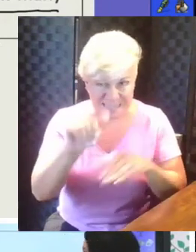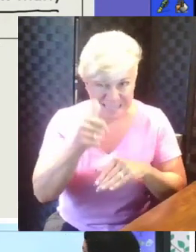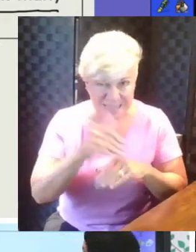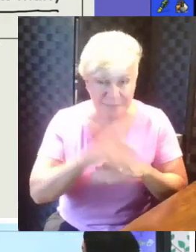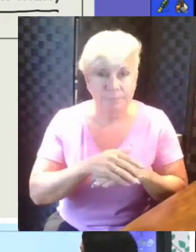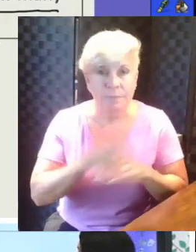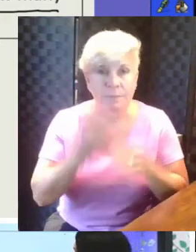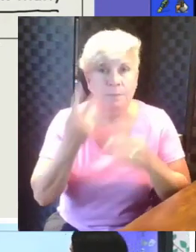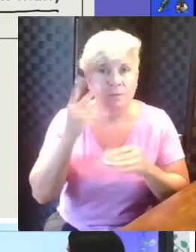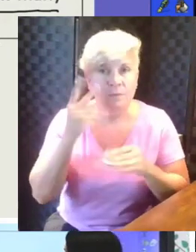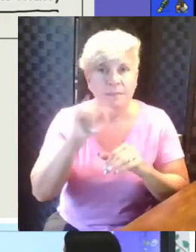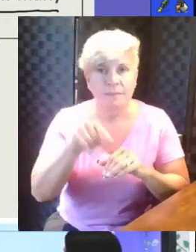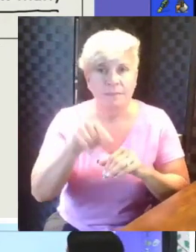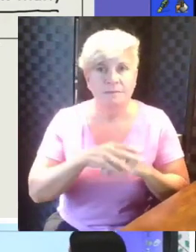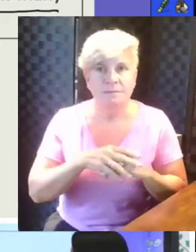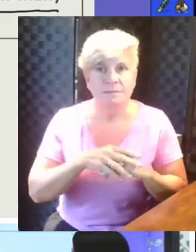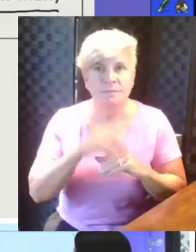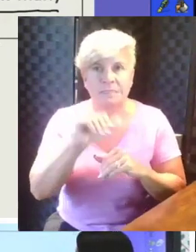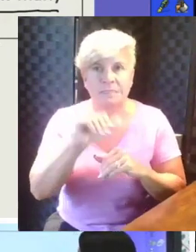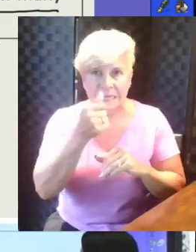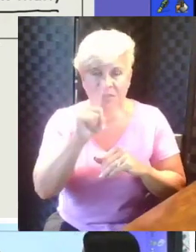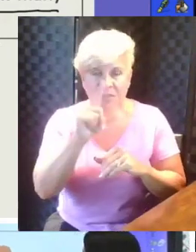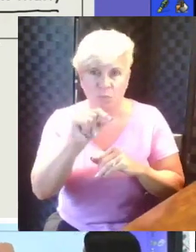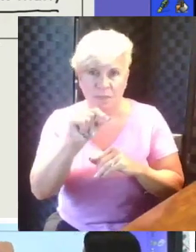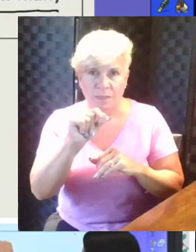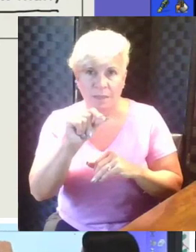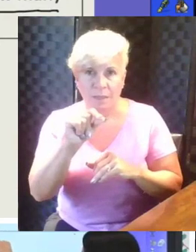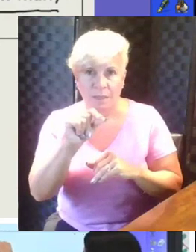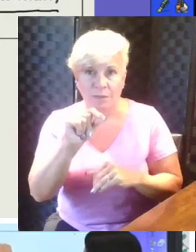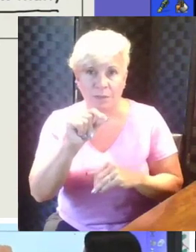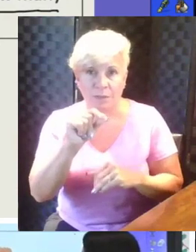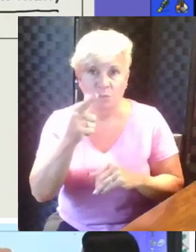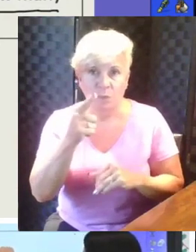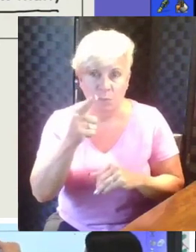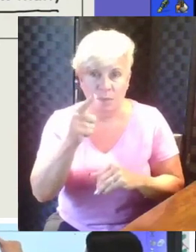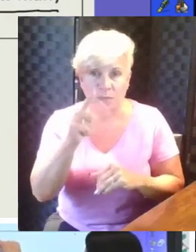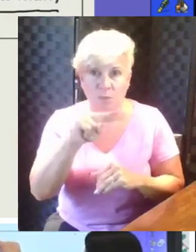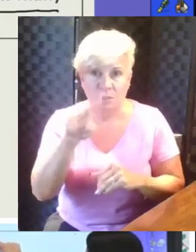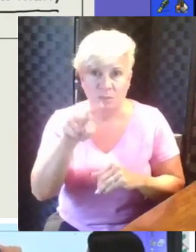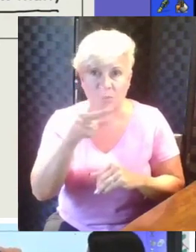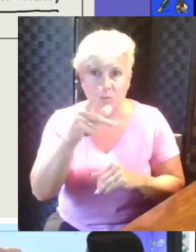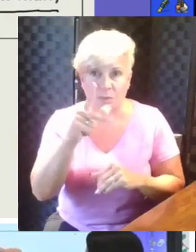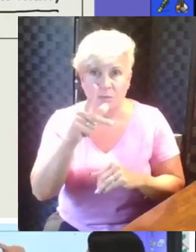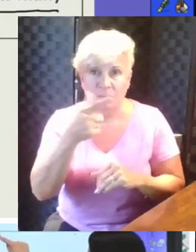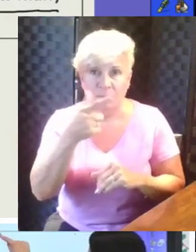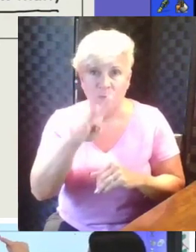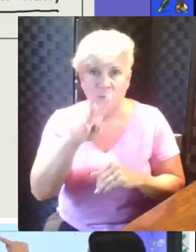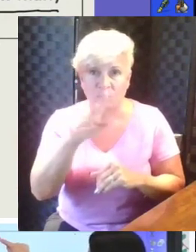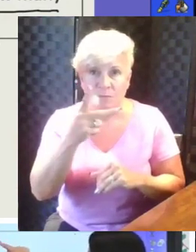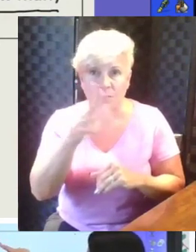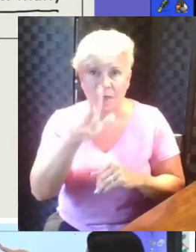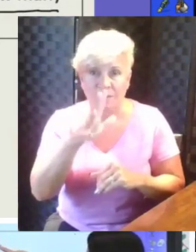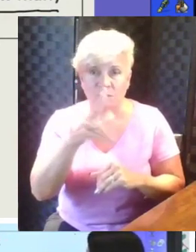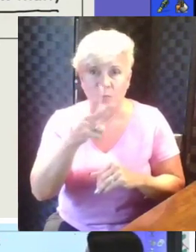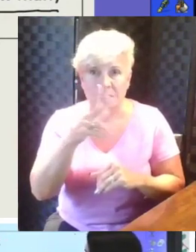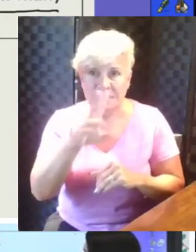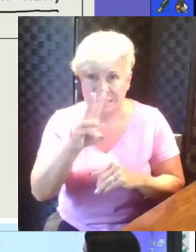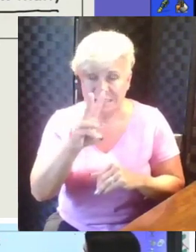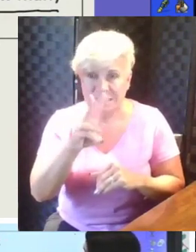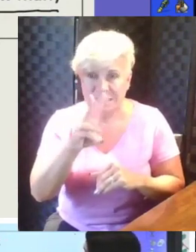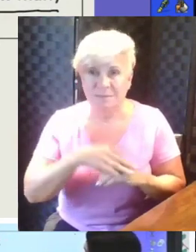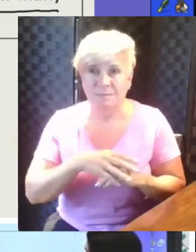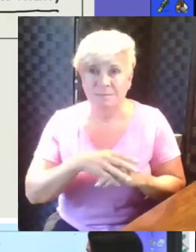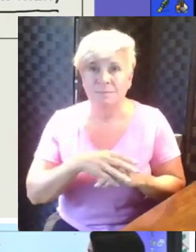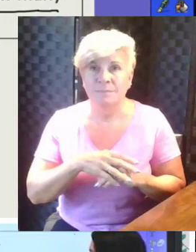it may have looked like this. 10, 20, 21, 22, 23, 24, 25,